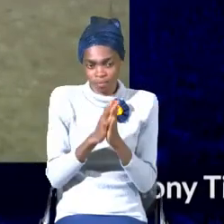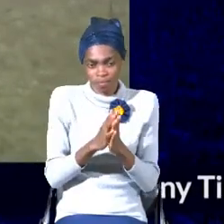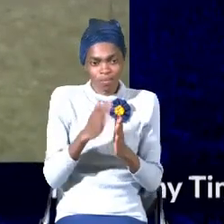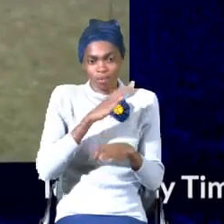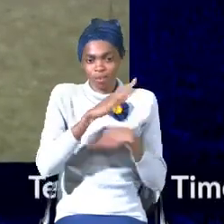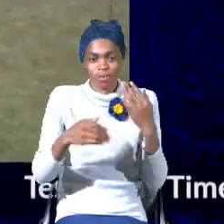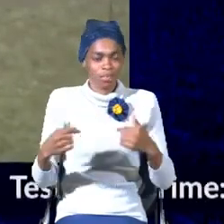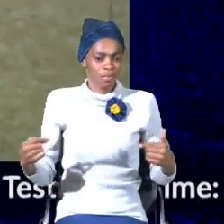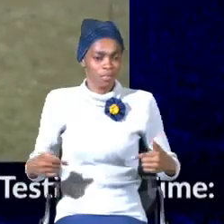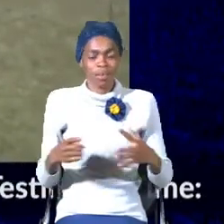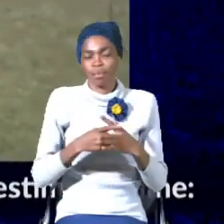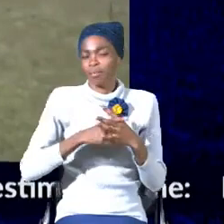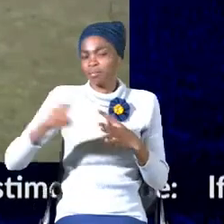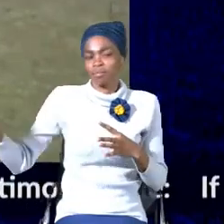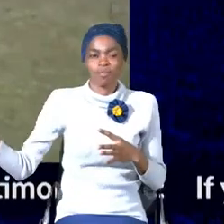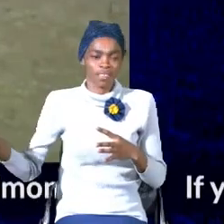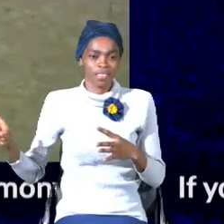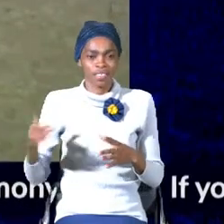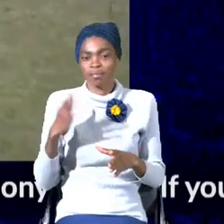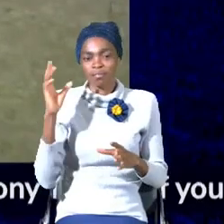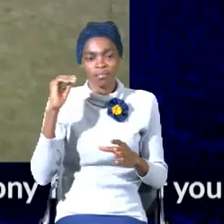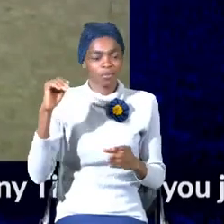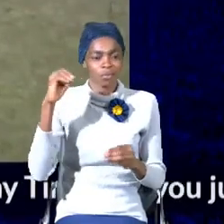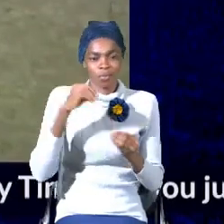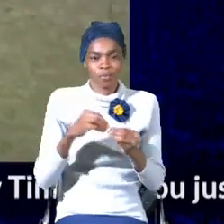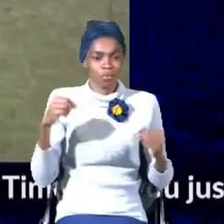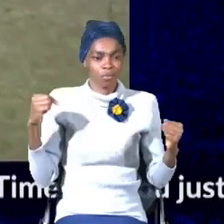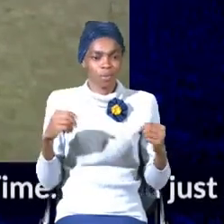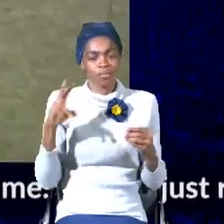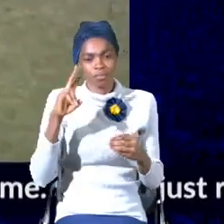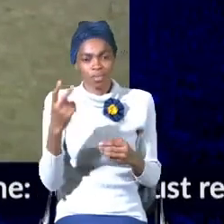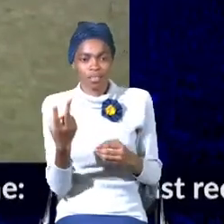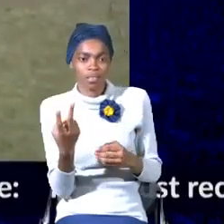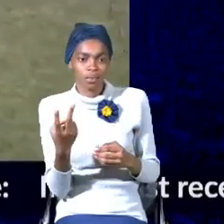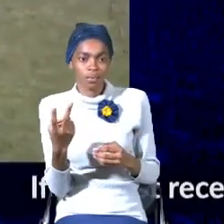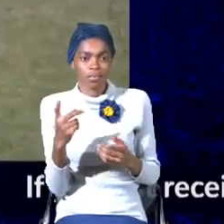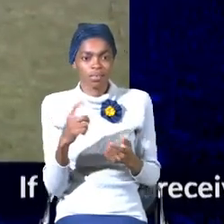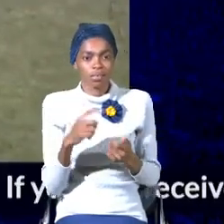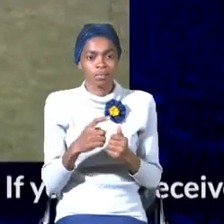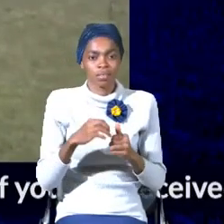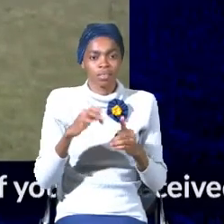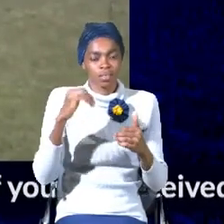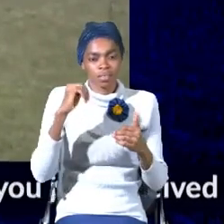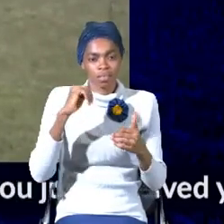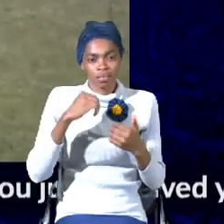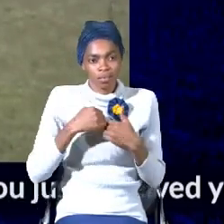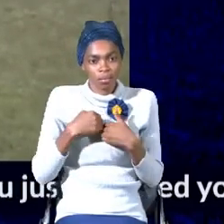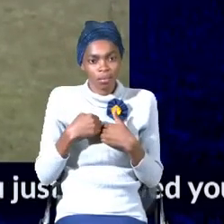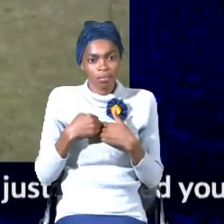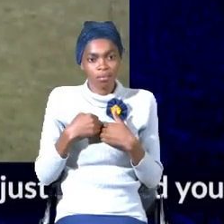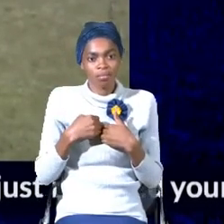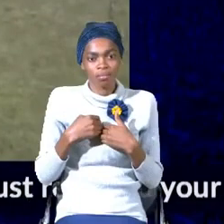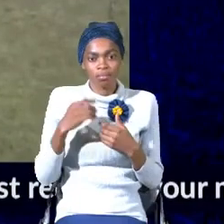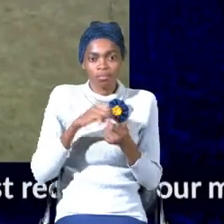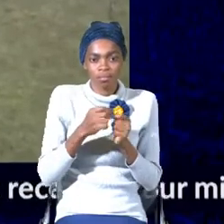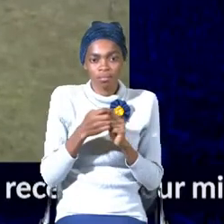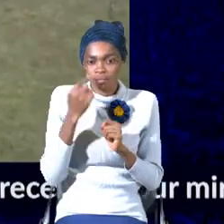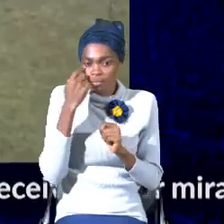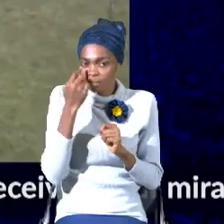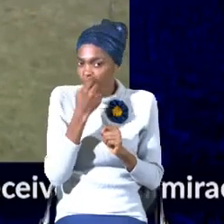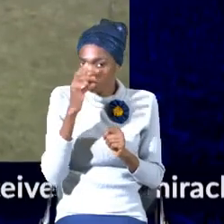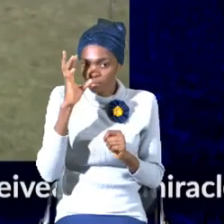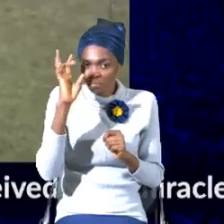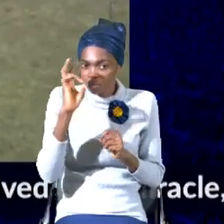And the second testimony is this. I've been suffering from eye defects for about 7 years now. Since when I